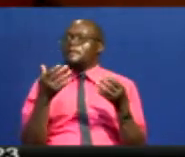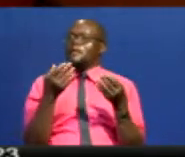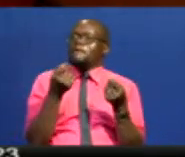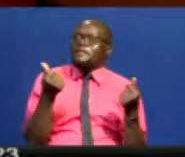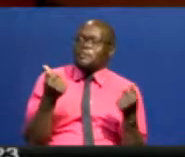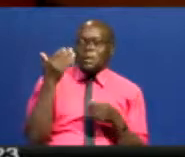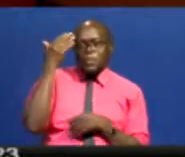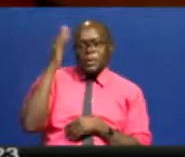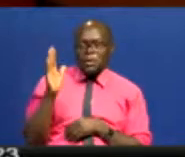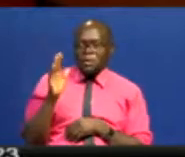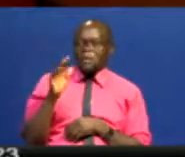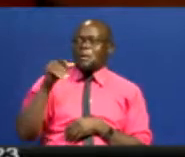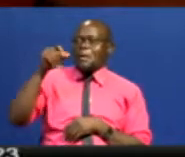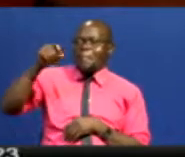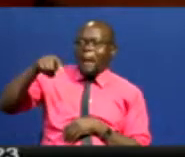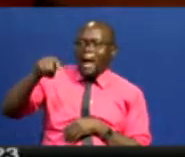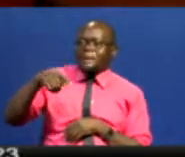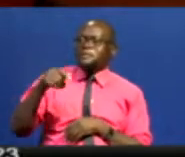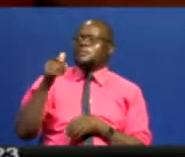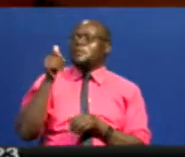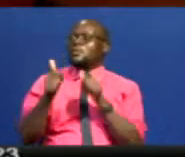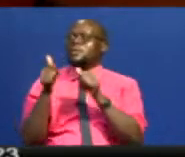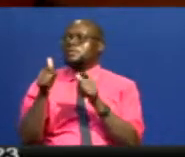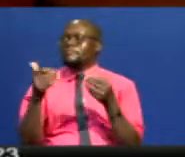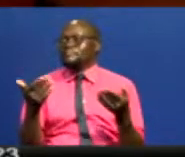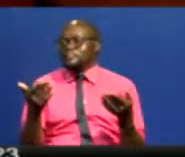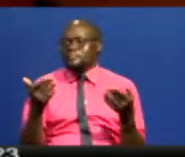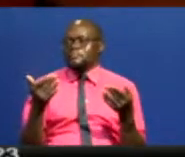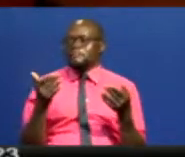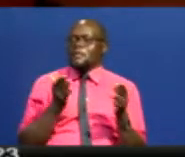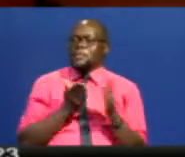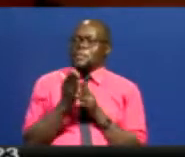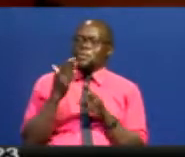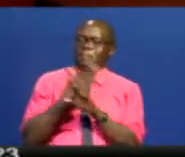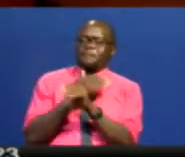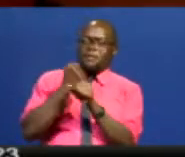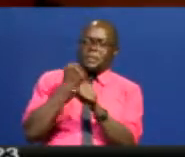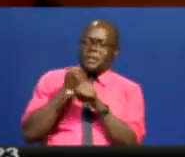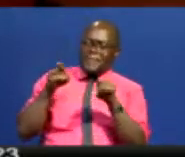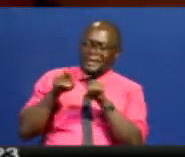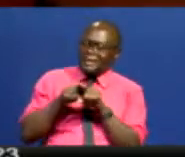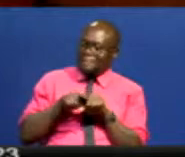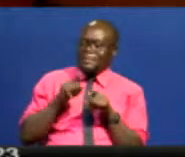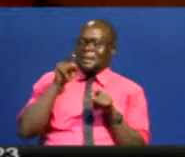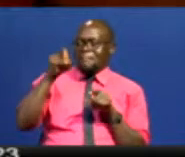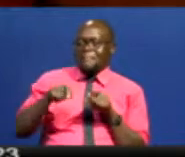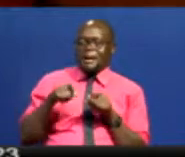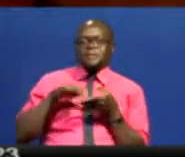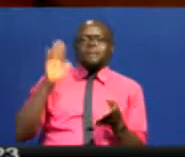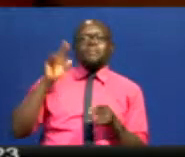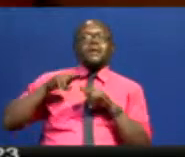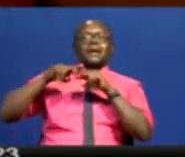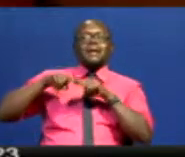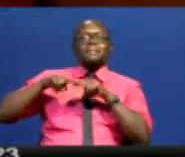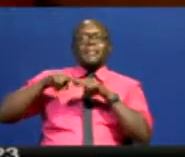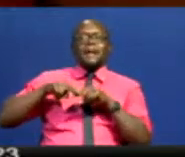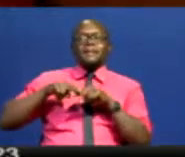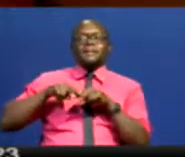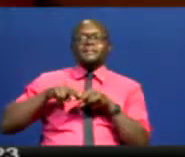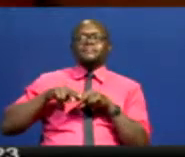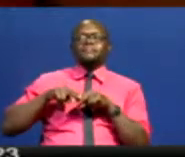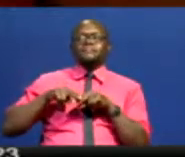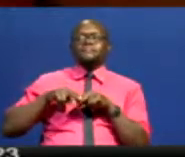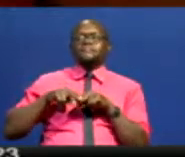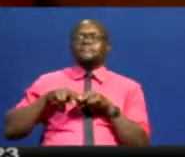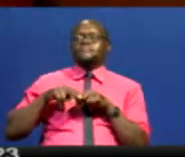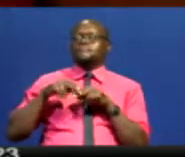and plant or grow our crops as per the way we used to do it. Now we have to rely heavily on forecasts